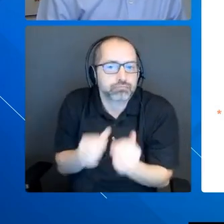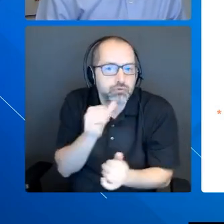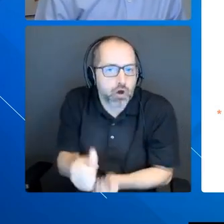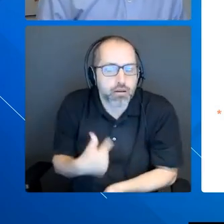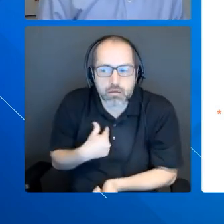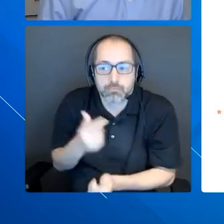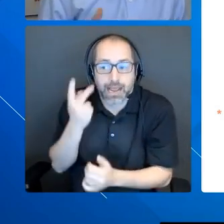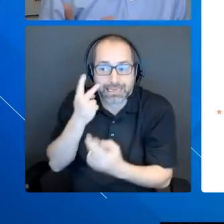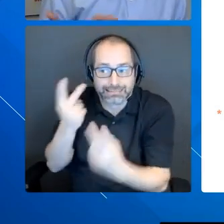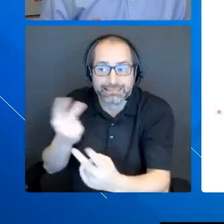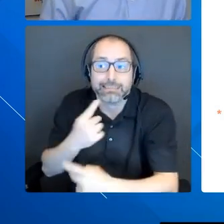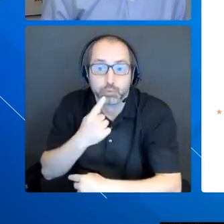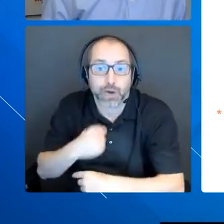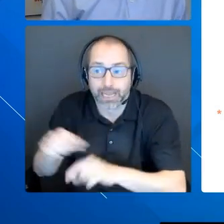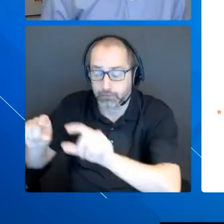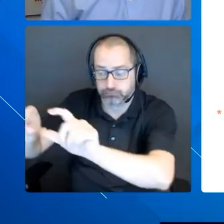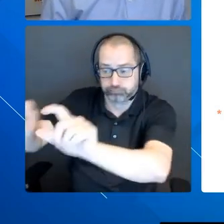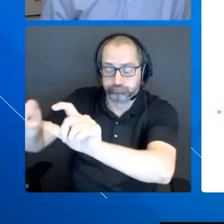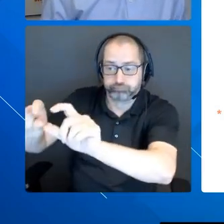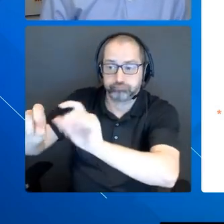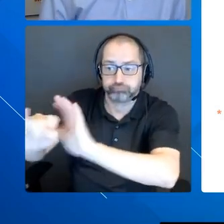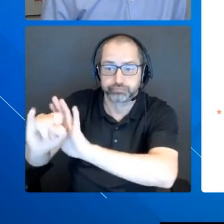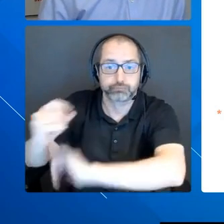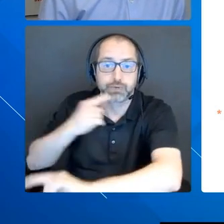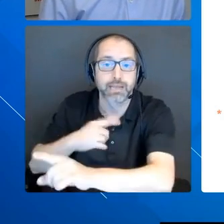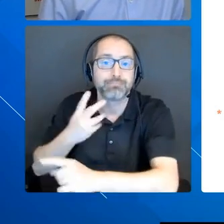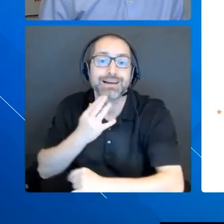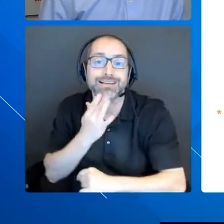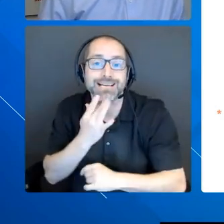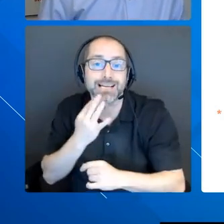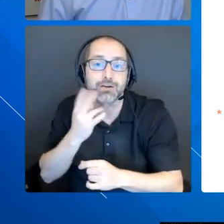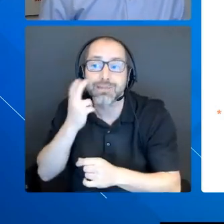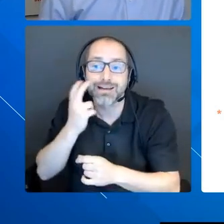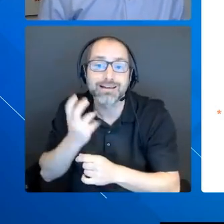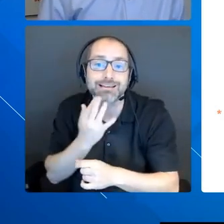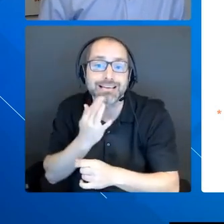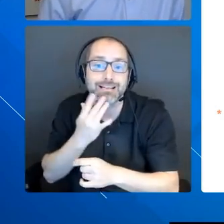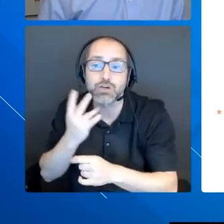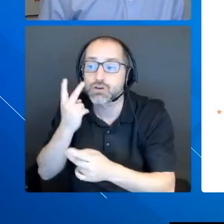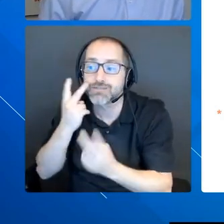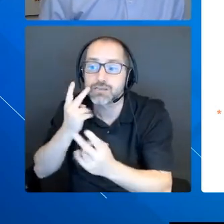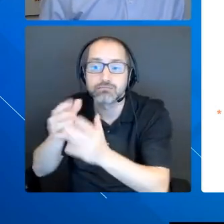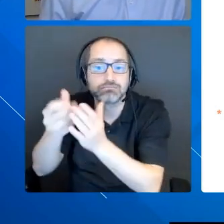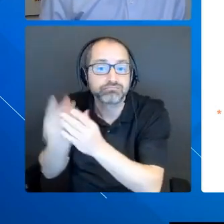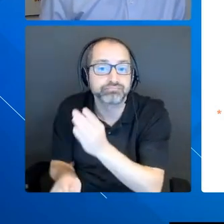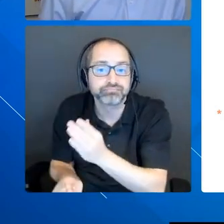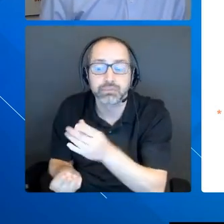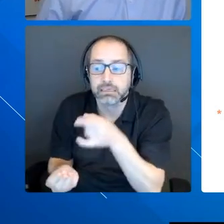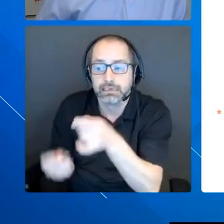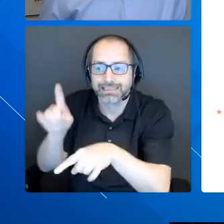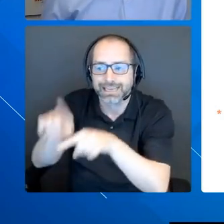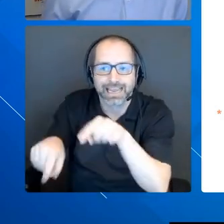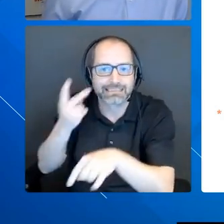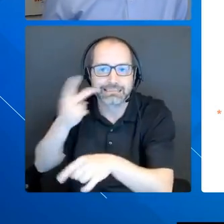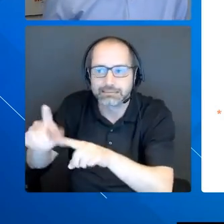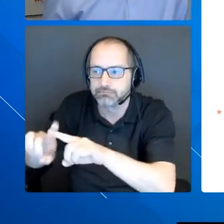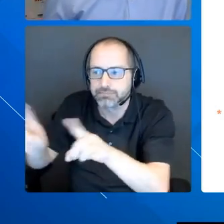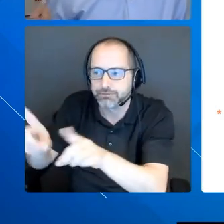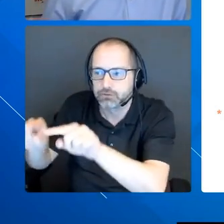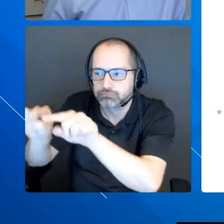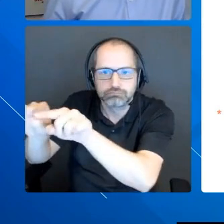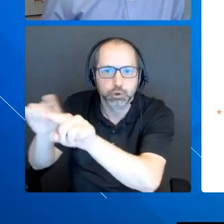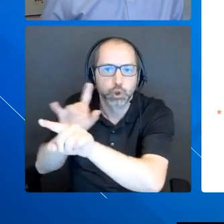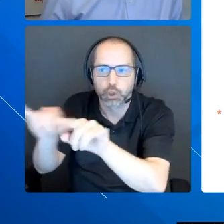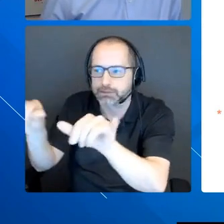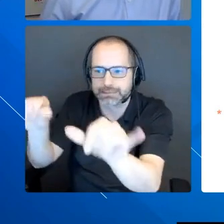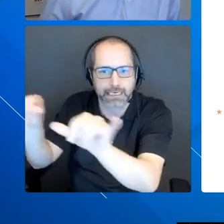to red. Well, as a user who's colorblind or color vision deficient, they might not be able to tell the difference. And a screen reader, it doesn't